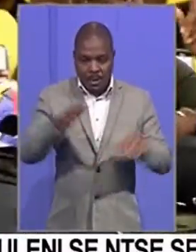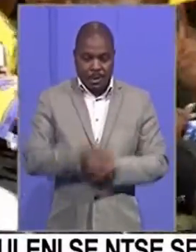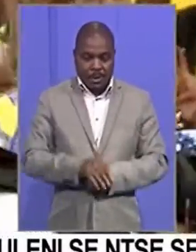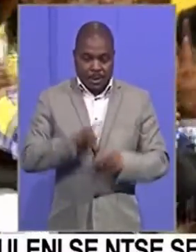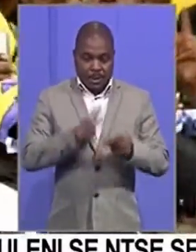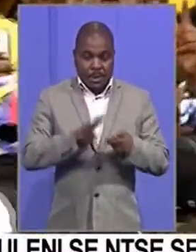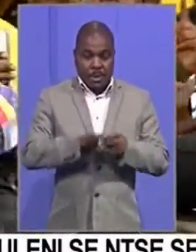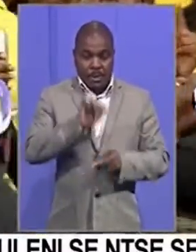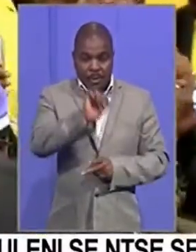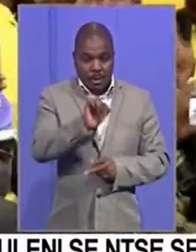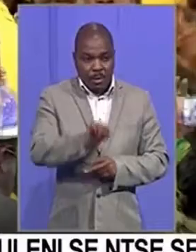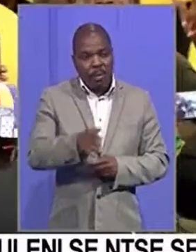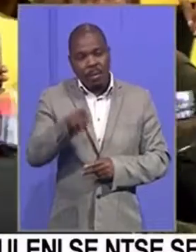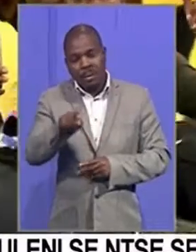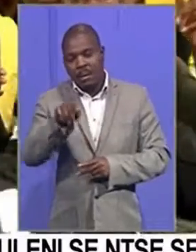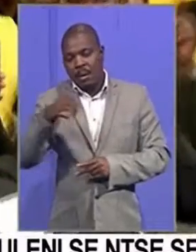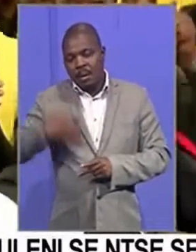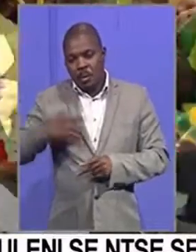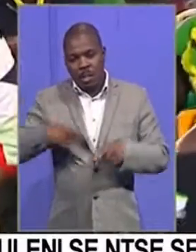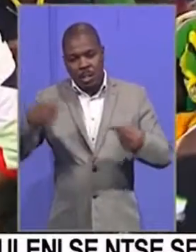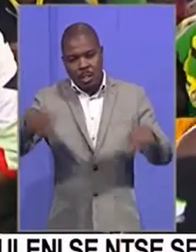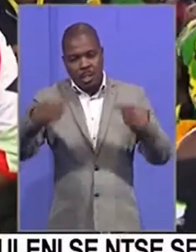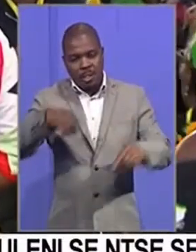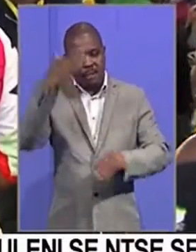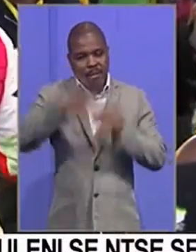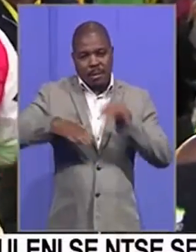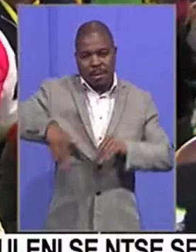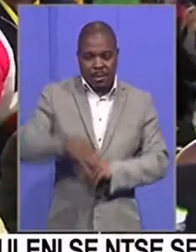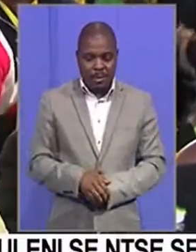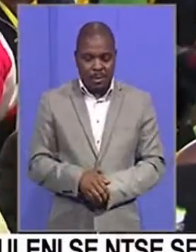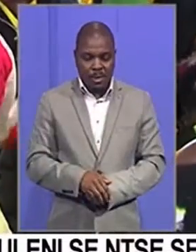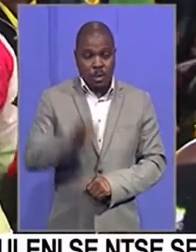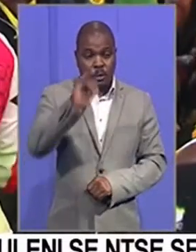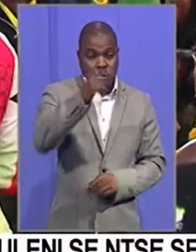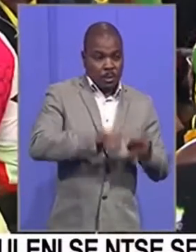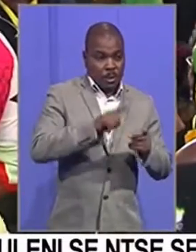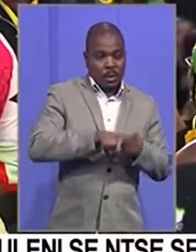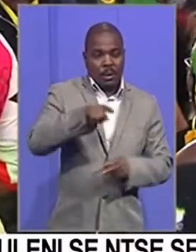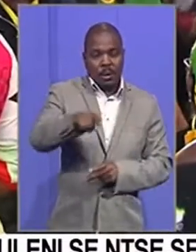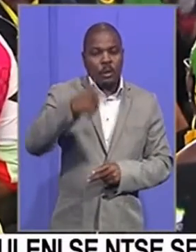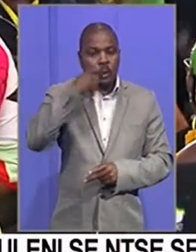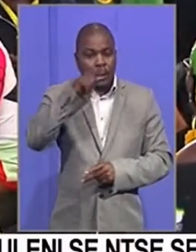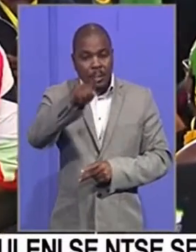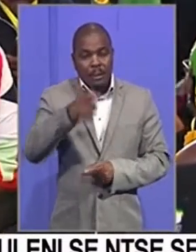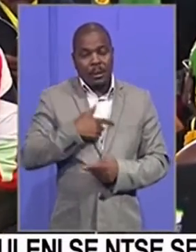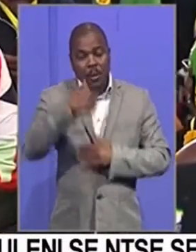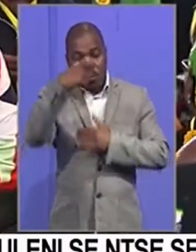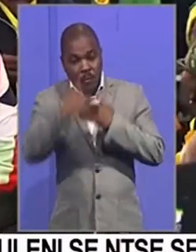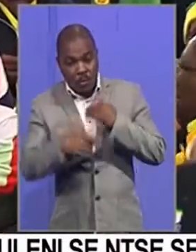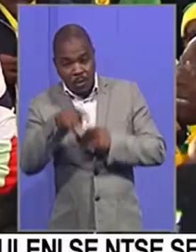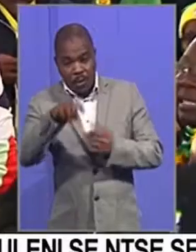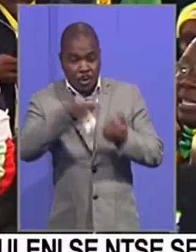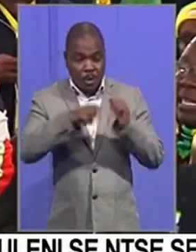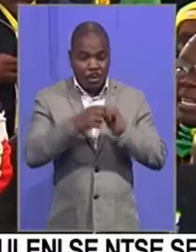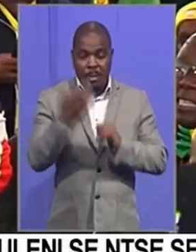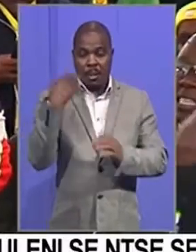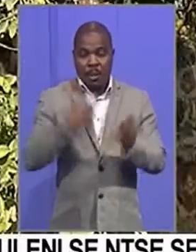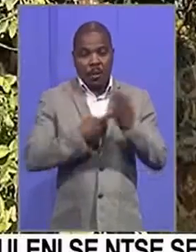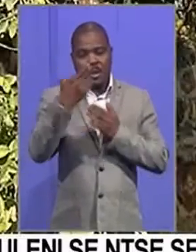rarolwe ditseko tsa makala a Ekurhuleni. Johannesburg le Tshwane di bile le diboka tse senang mathata mafelong a